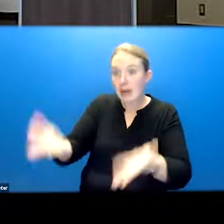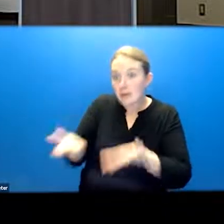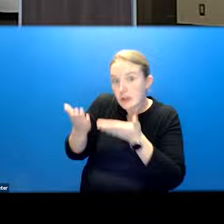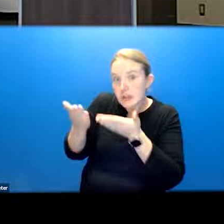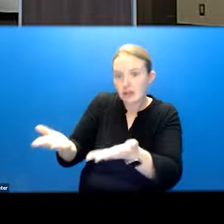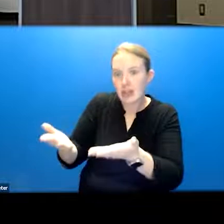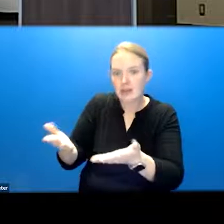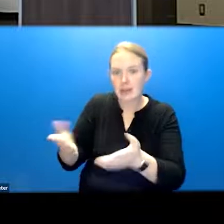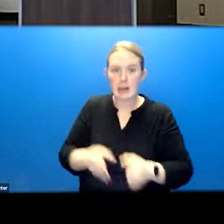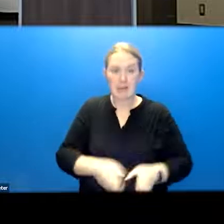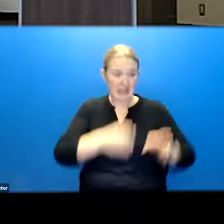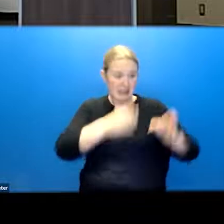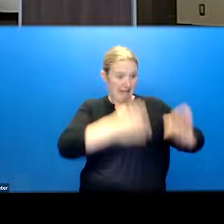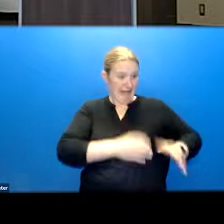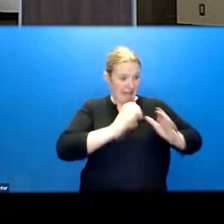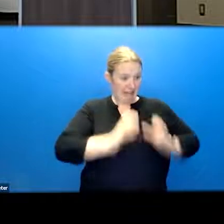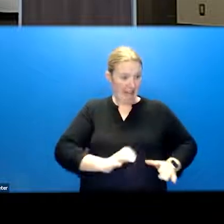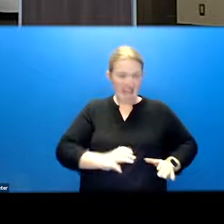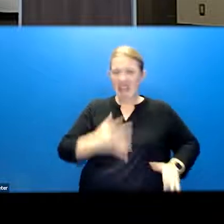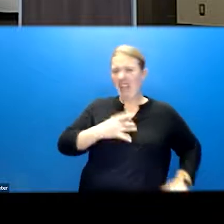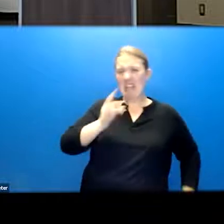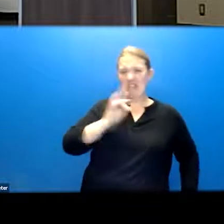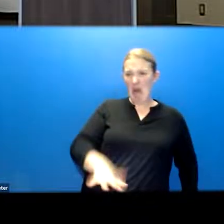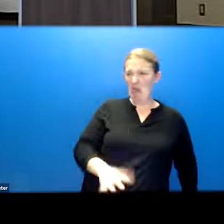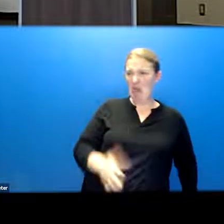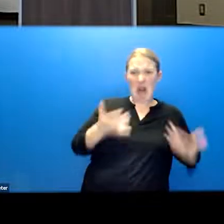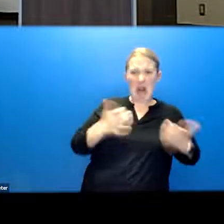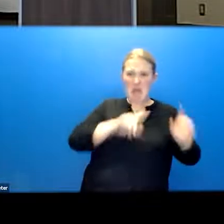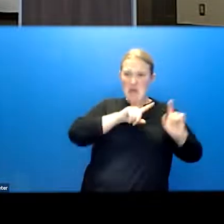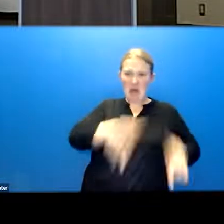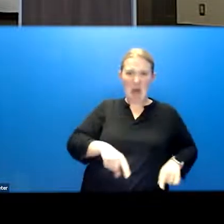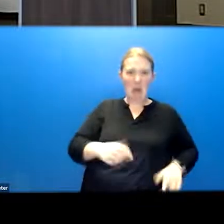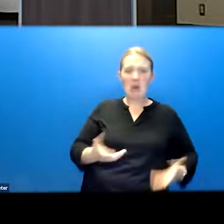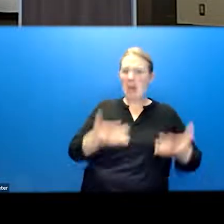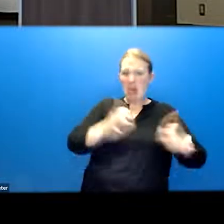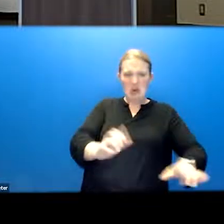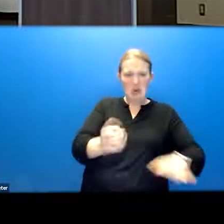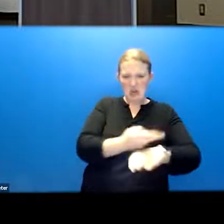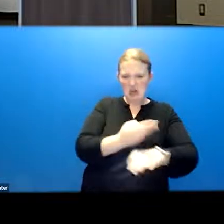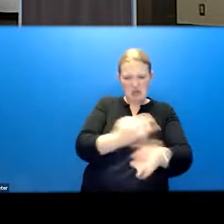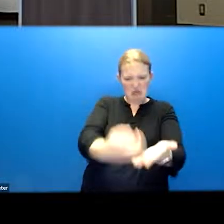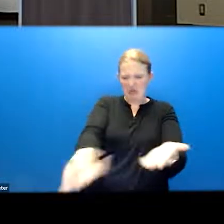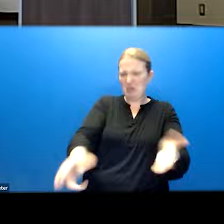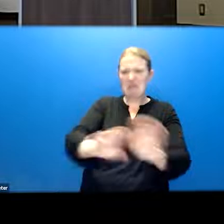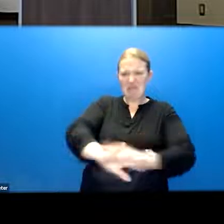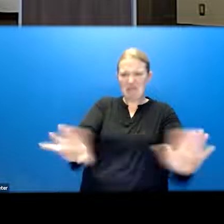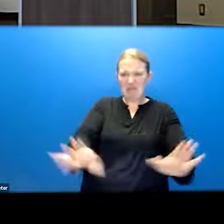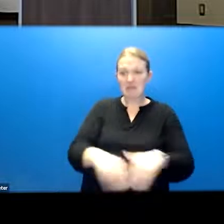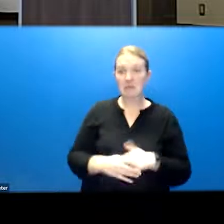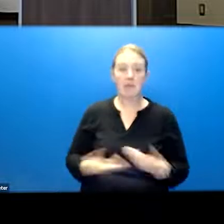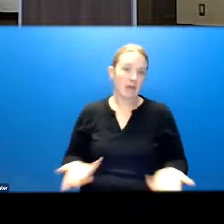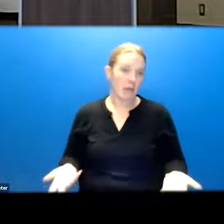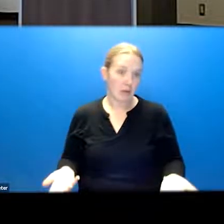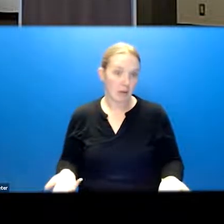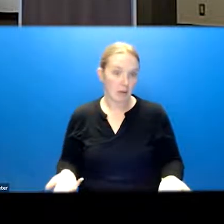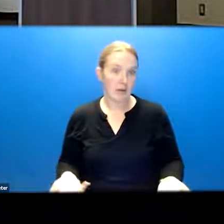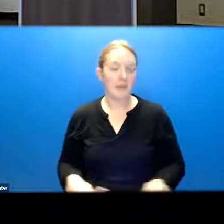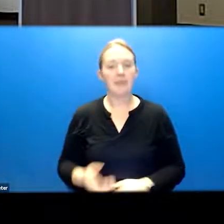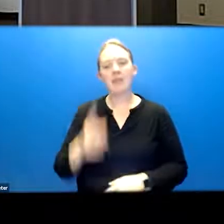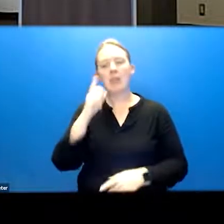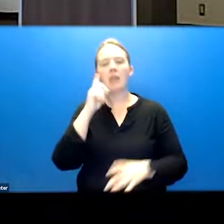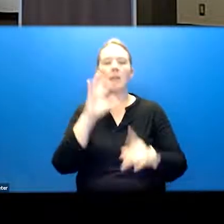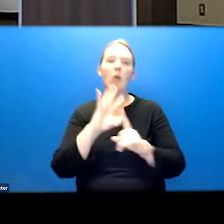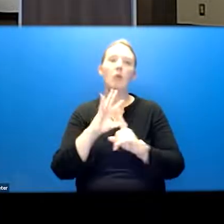family's member has already said, I don't like that, and I don't want to go there, and I don't want to use those resources. Thinking about culture